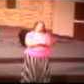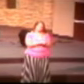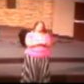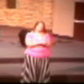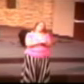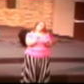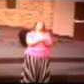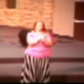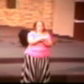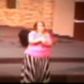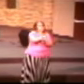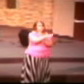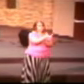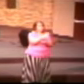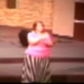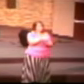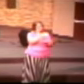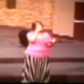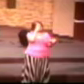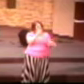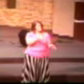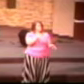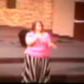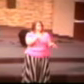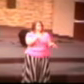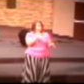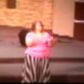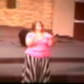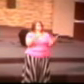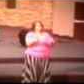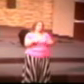with those that you are choosing to do life with.